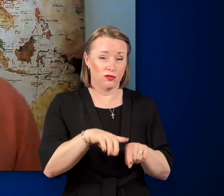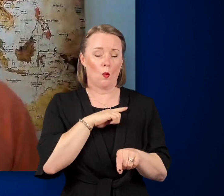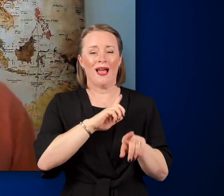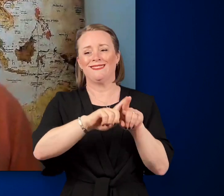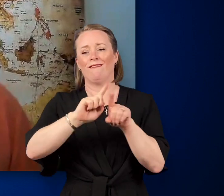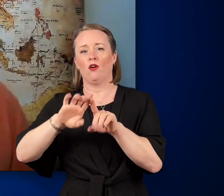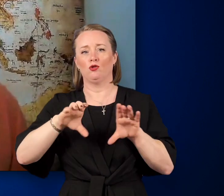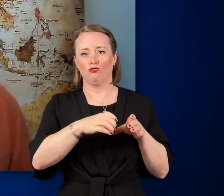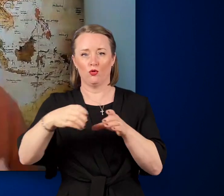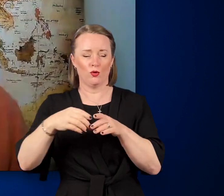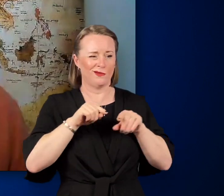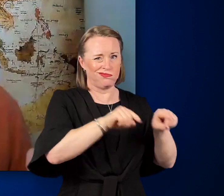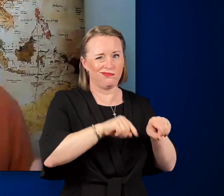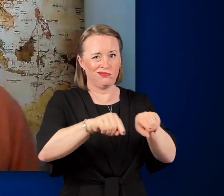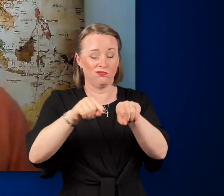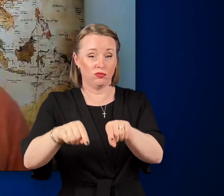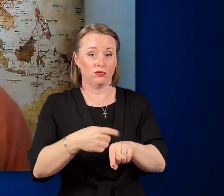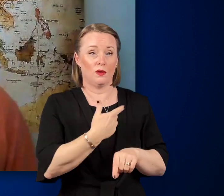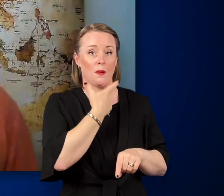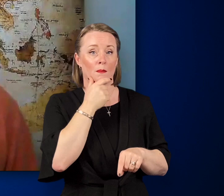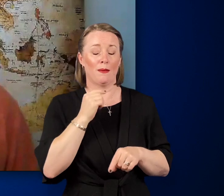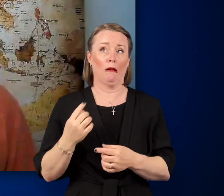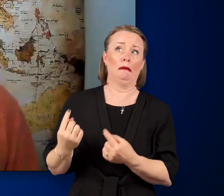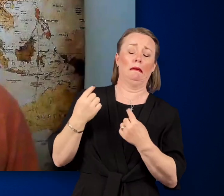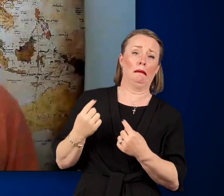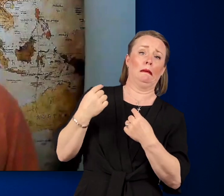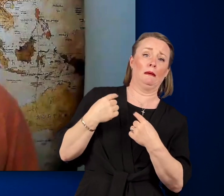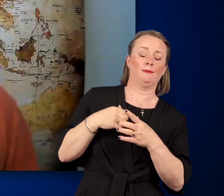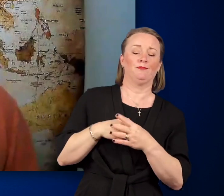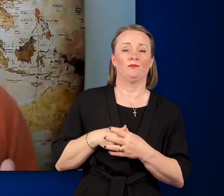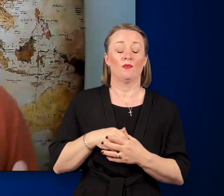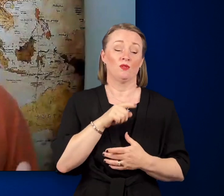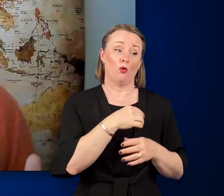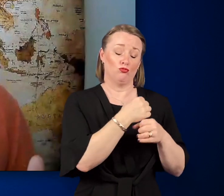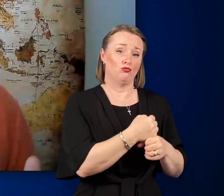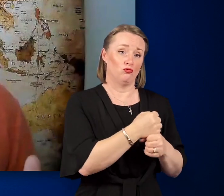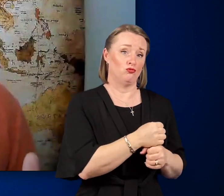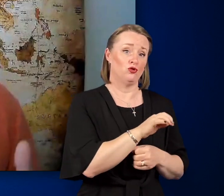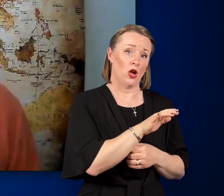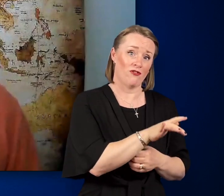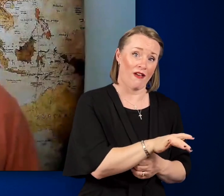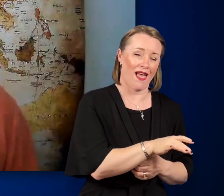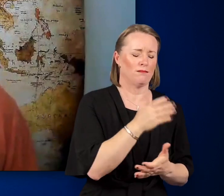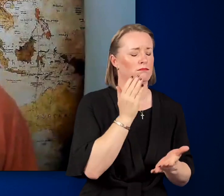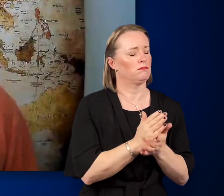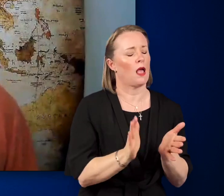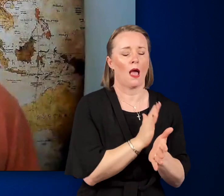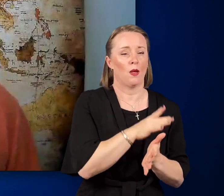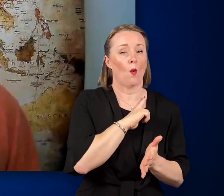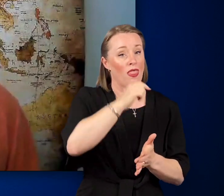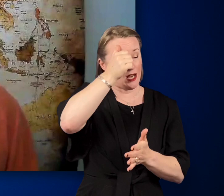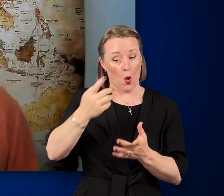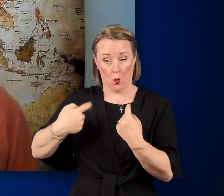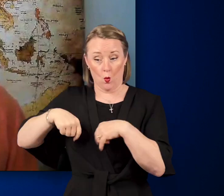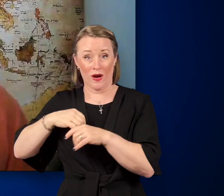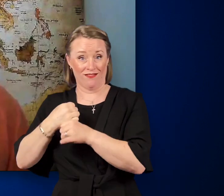groups. And the church is always thrilled to remember or to know that we have remembered her. You know,